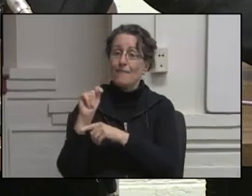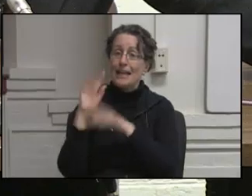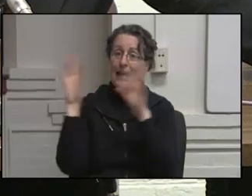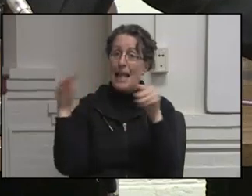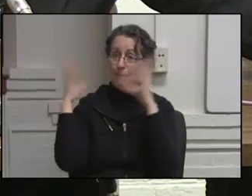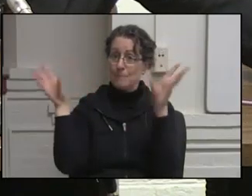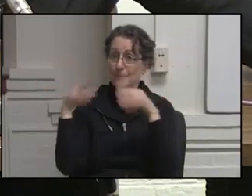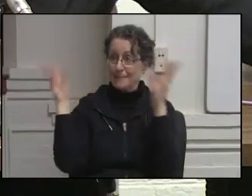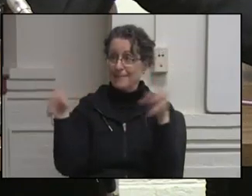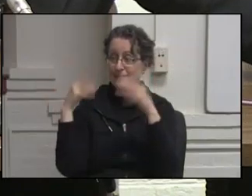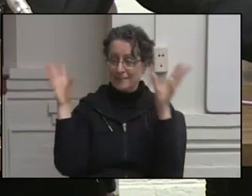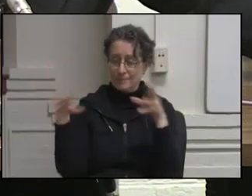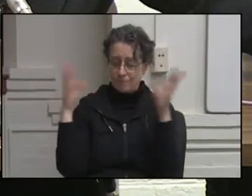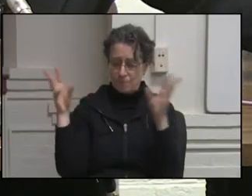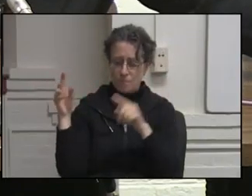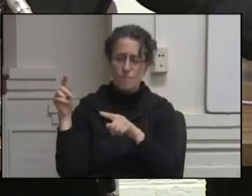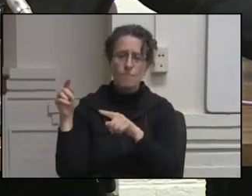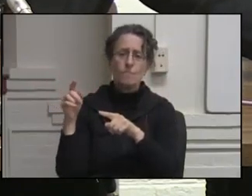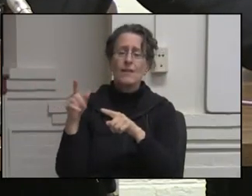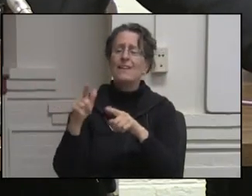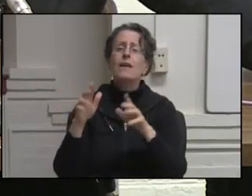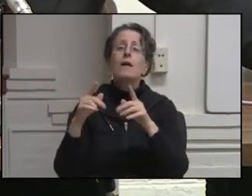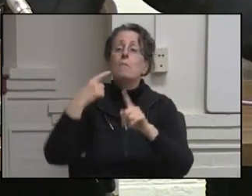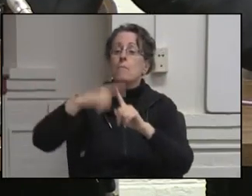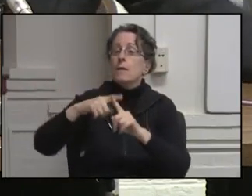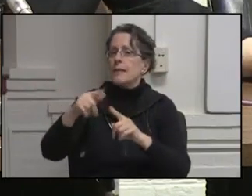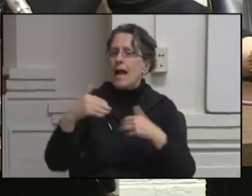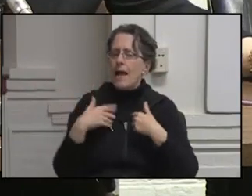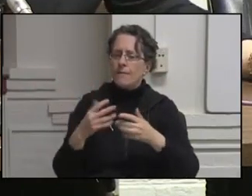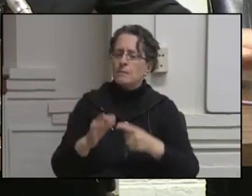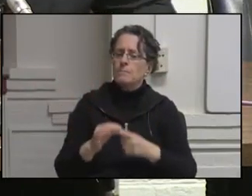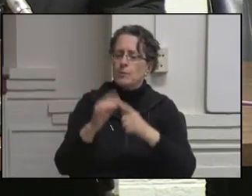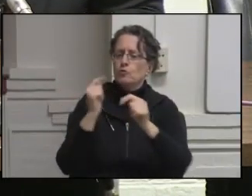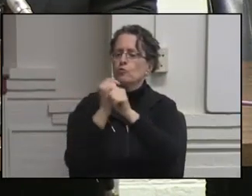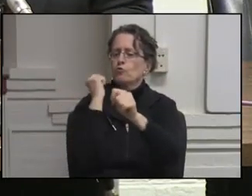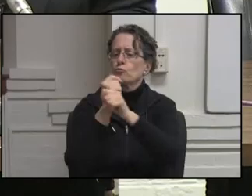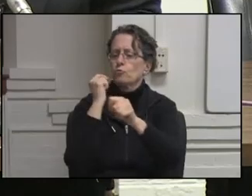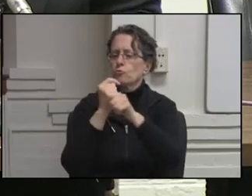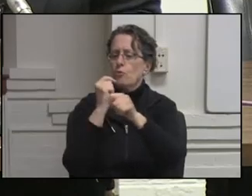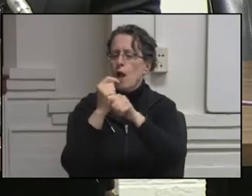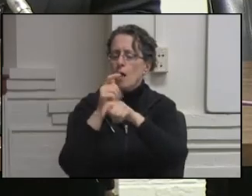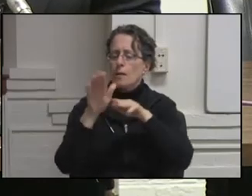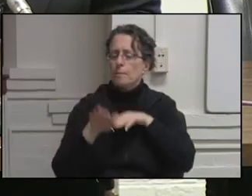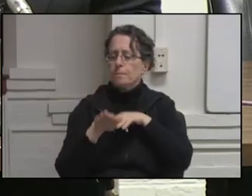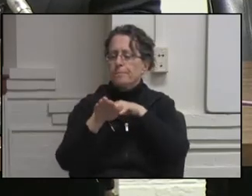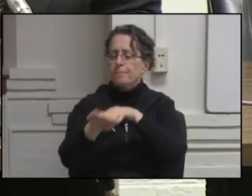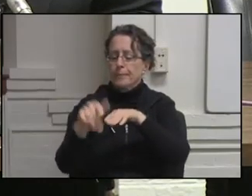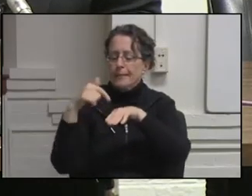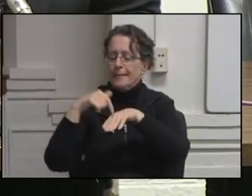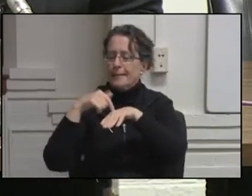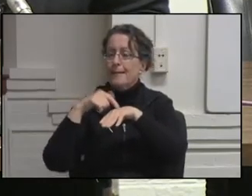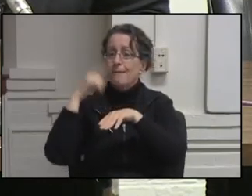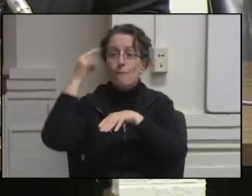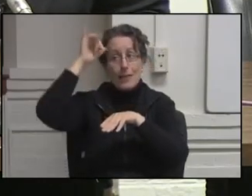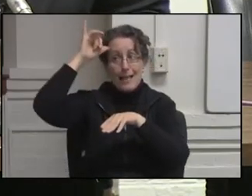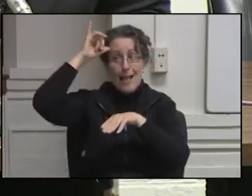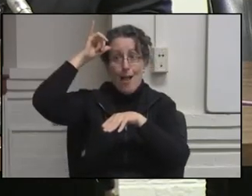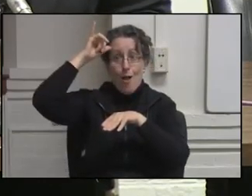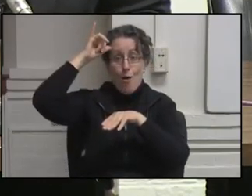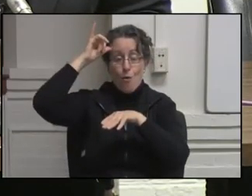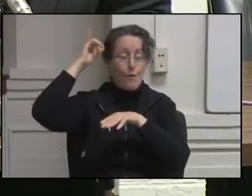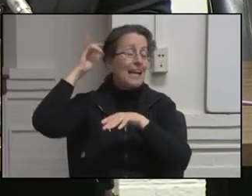cattle special truck that follows them. If he assesses that